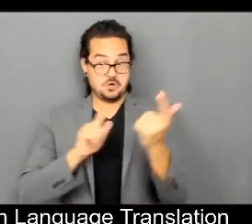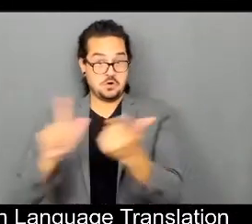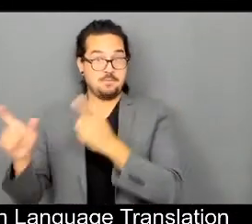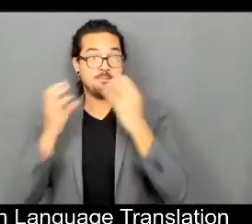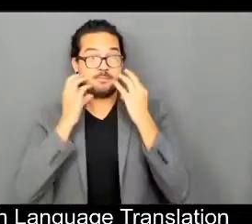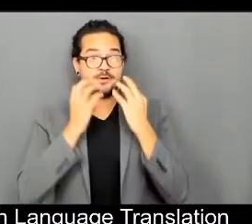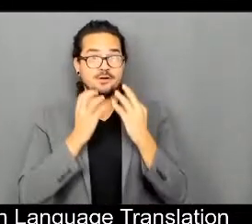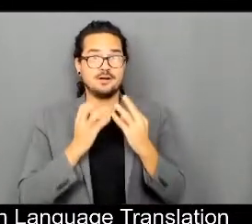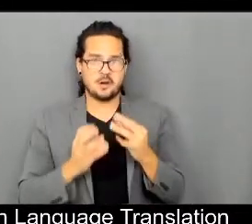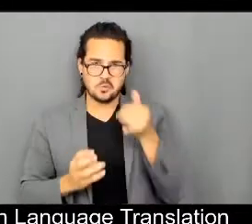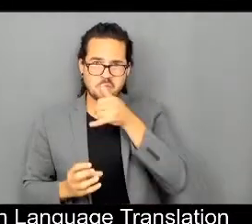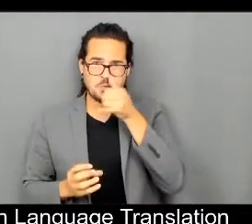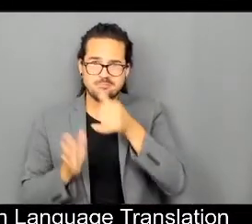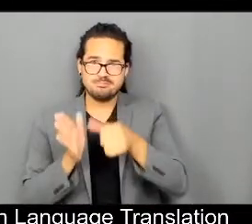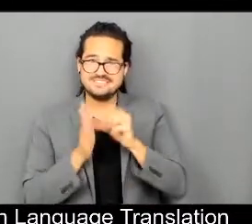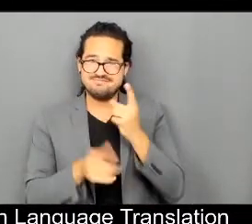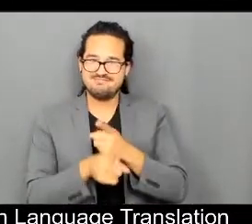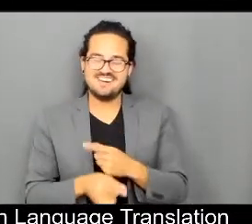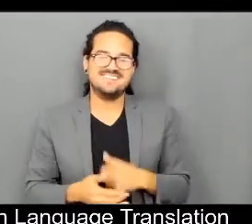support whatever operations they need.